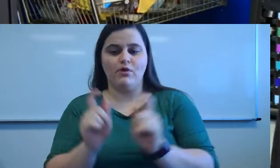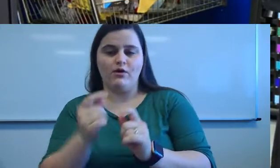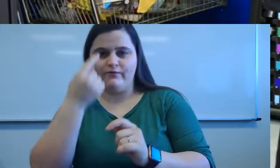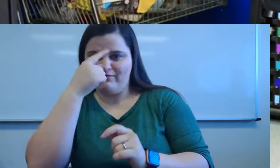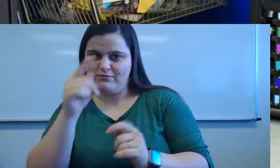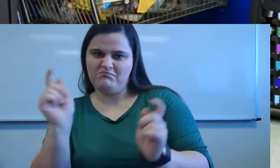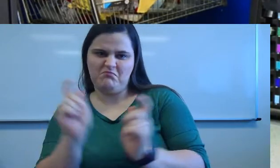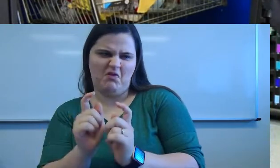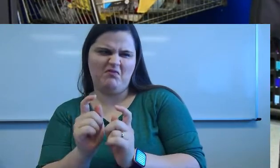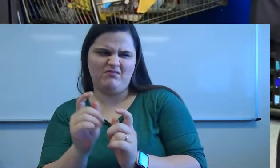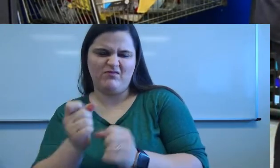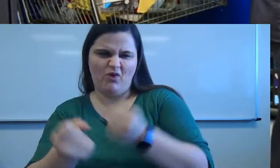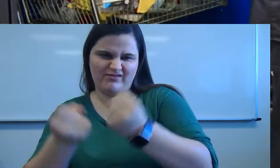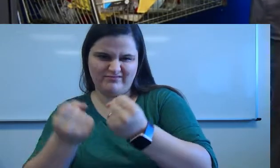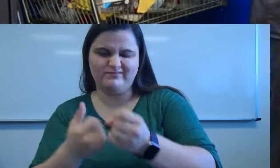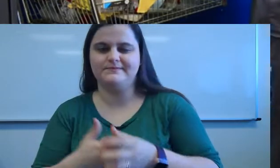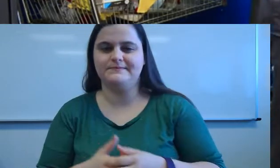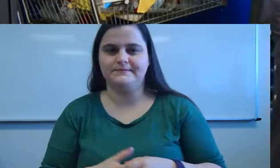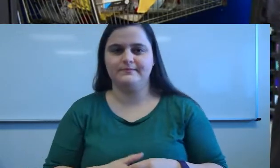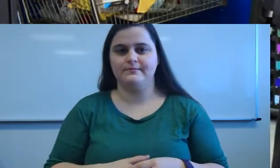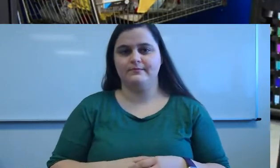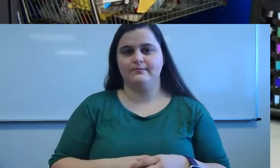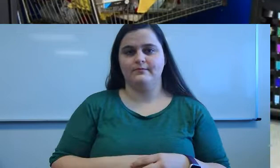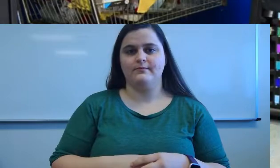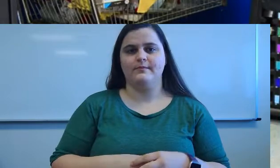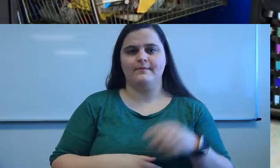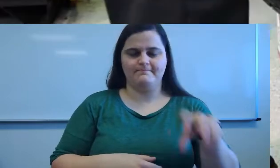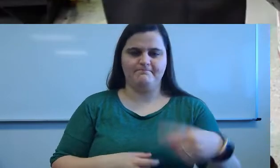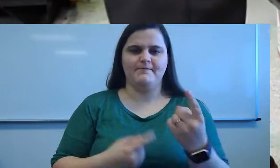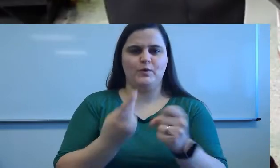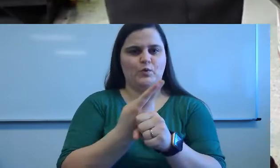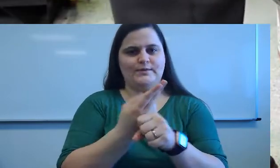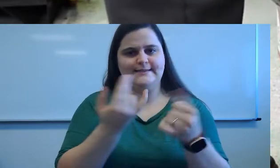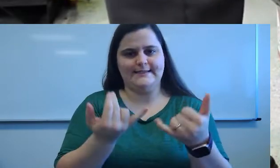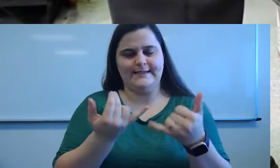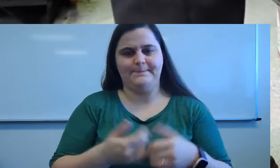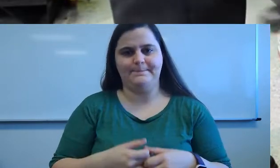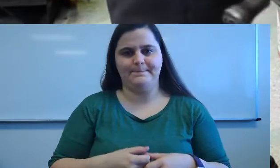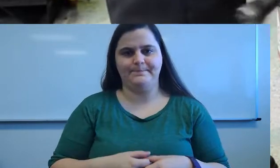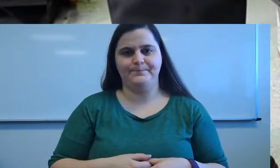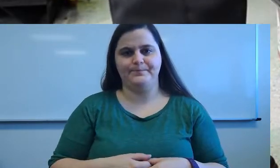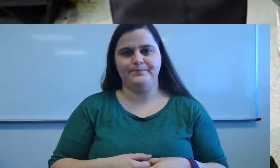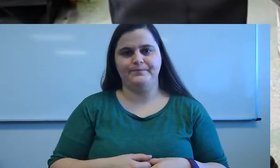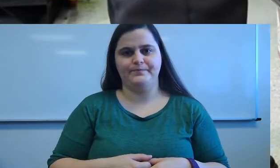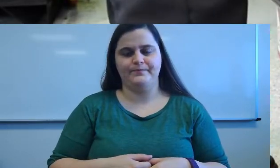smaller vehicles. I believe this one is what we're going to use today.